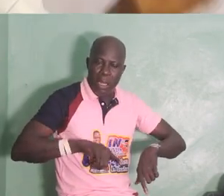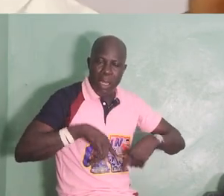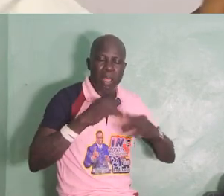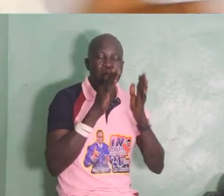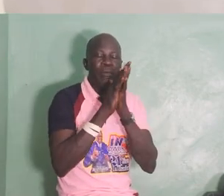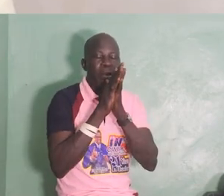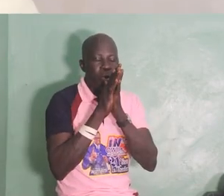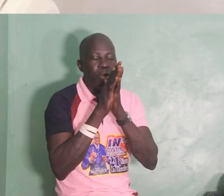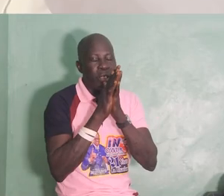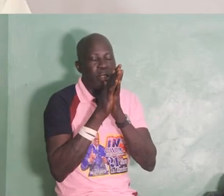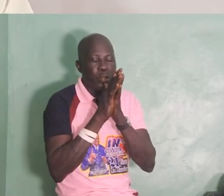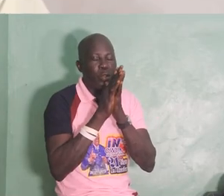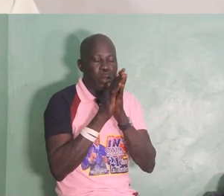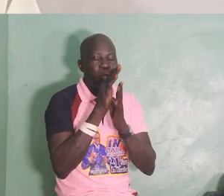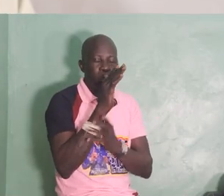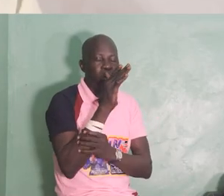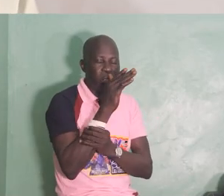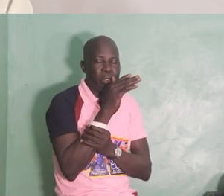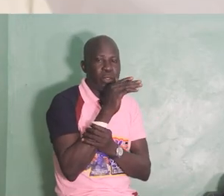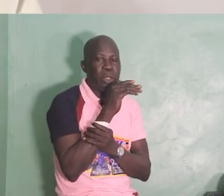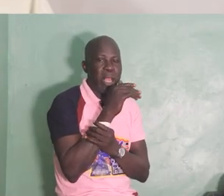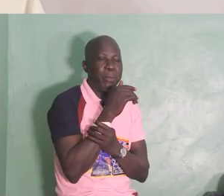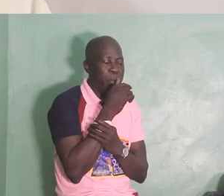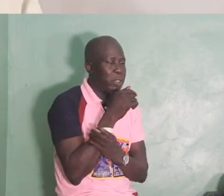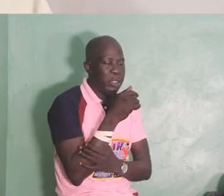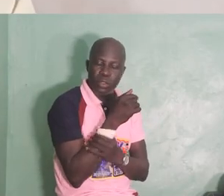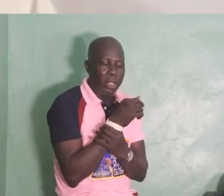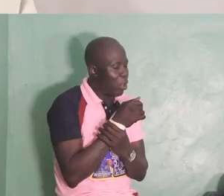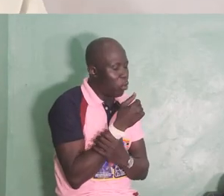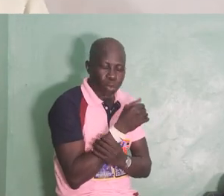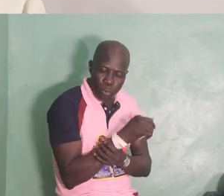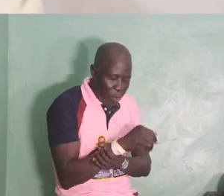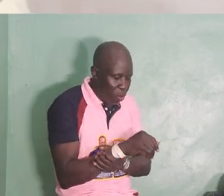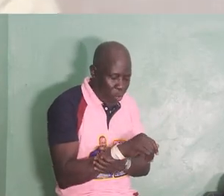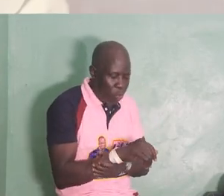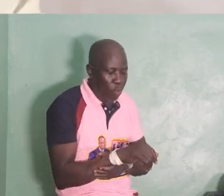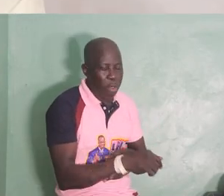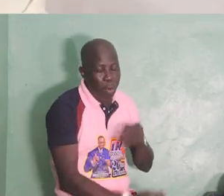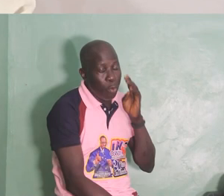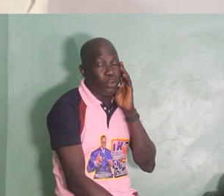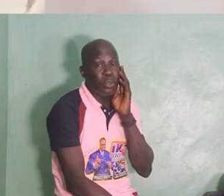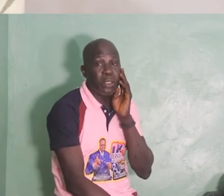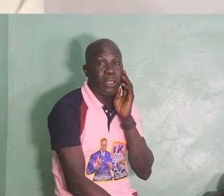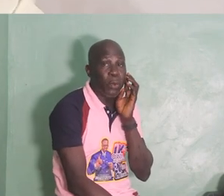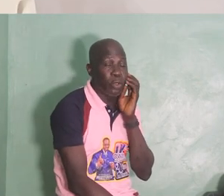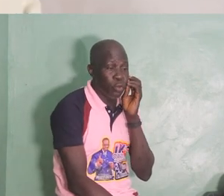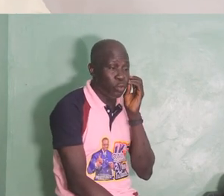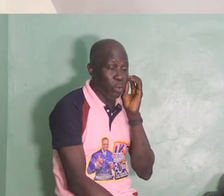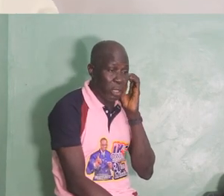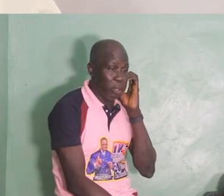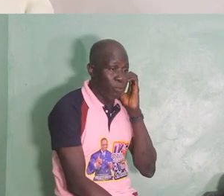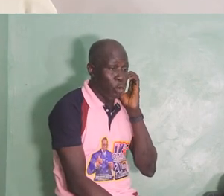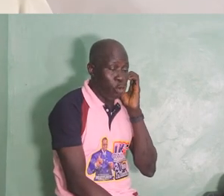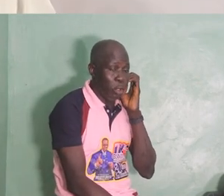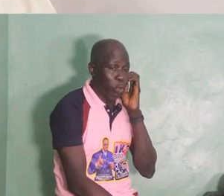Oya wá. Ẹ̀yà ni Jesus. Jesus. Jesus. Holy Spirit. Ẹ̀mí mímá. Benefactor will never